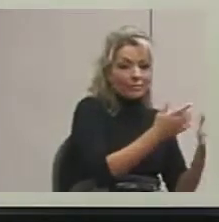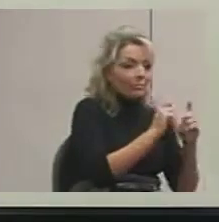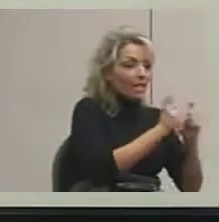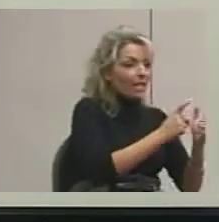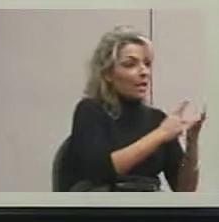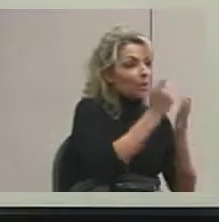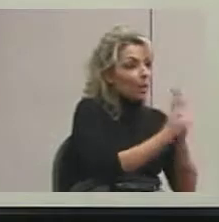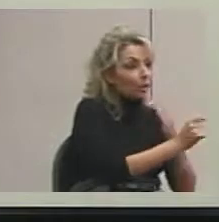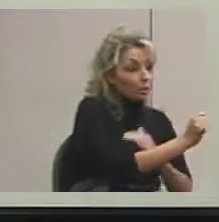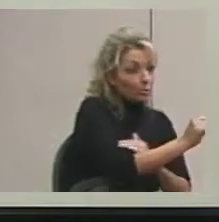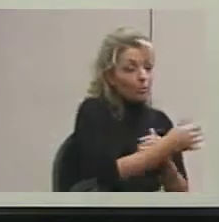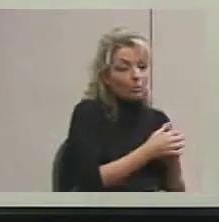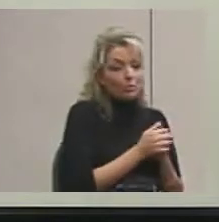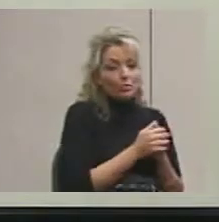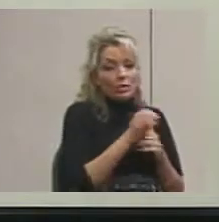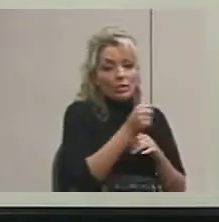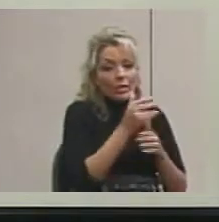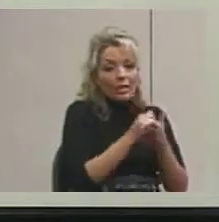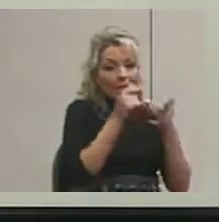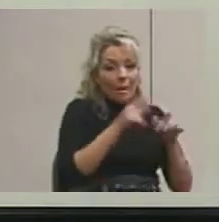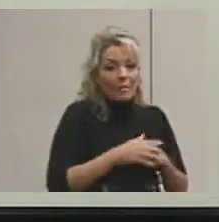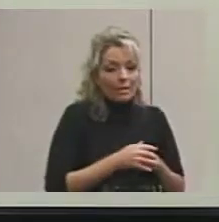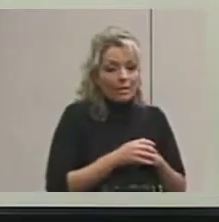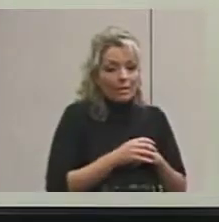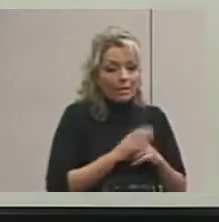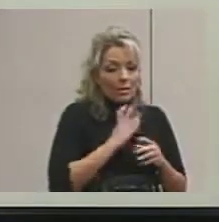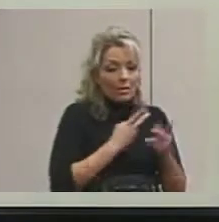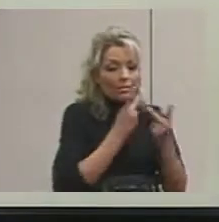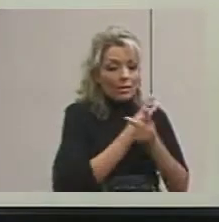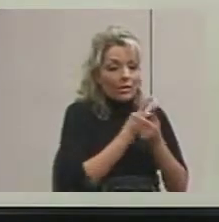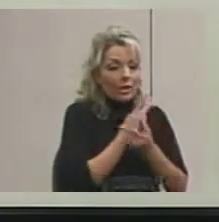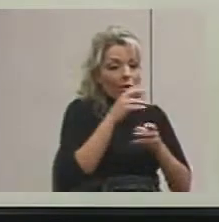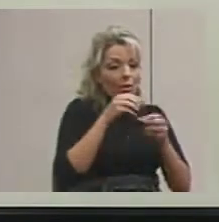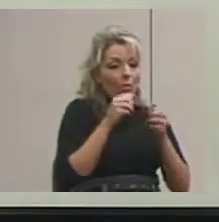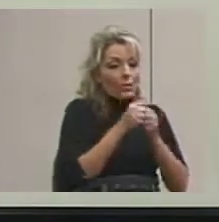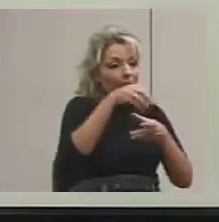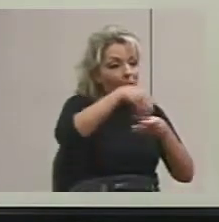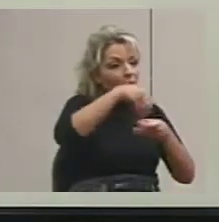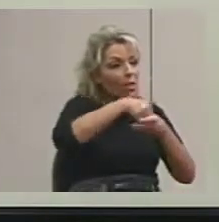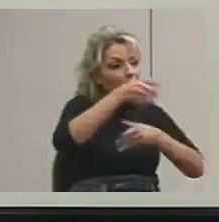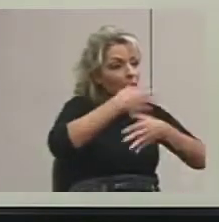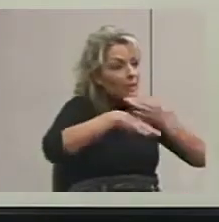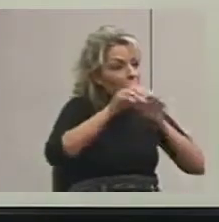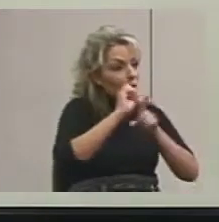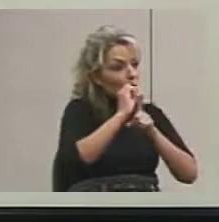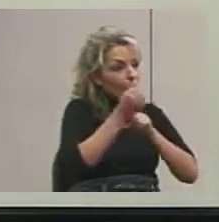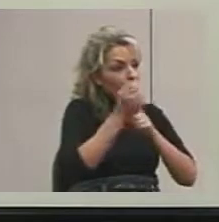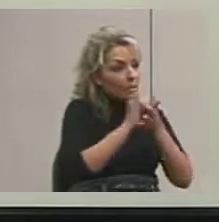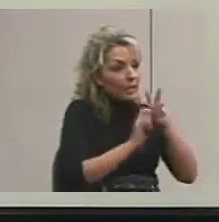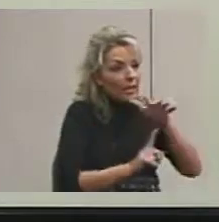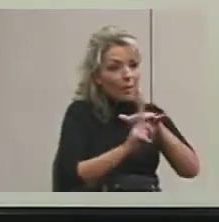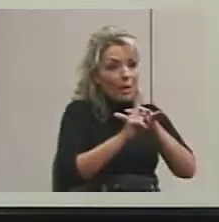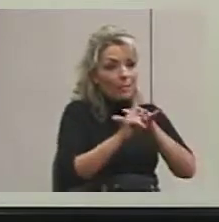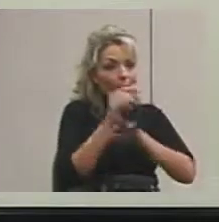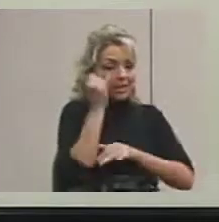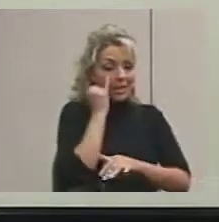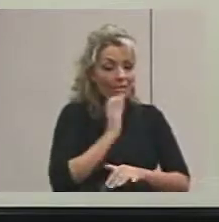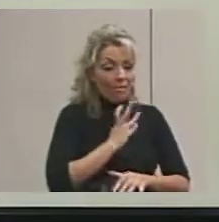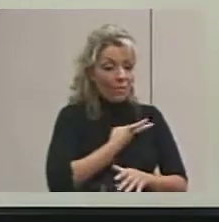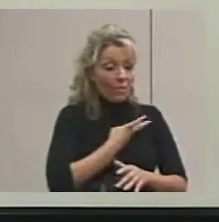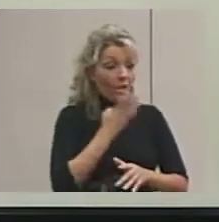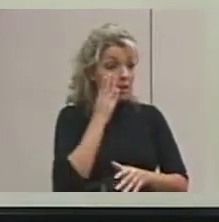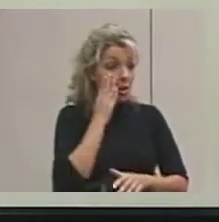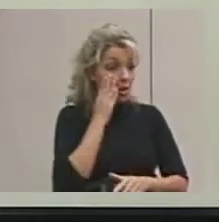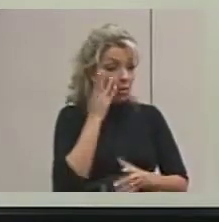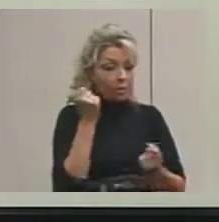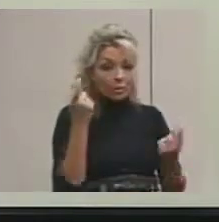it. The other thing that has happened is we have found out through some internal subbing situations that have come up that if we can know